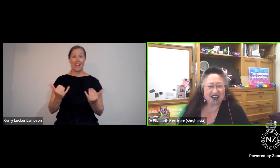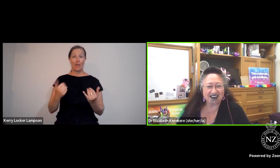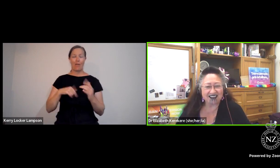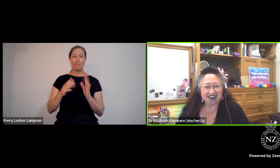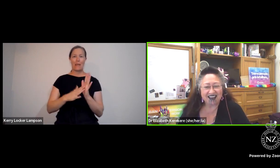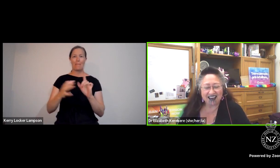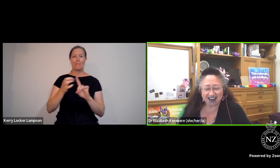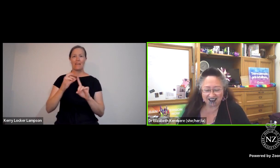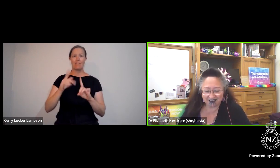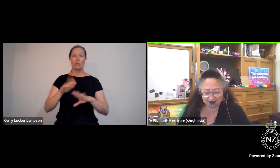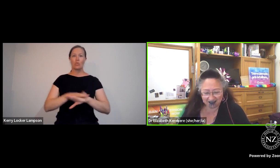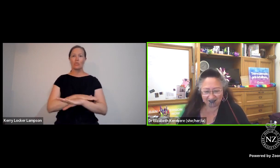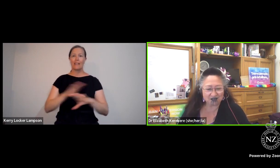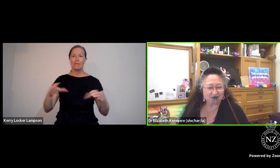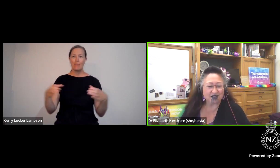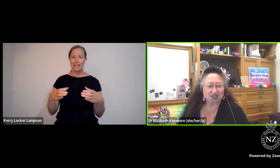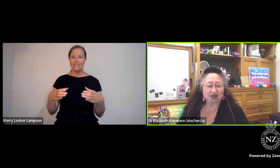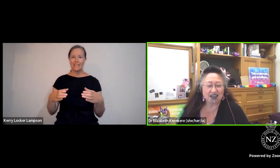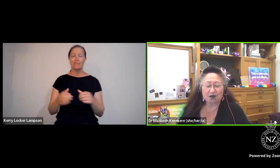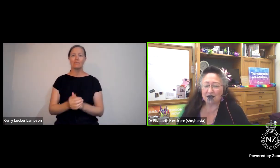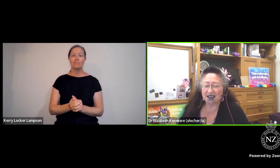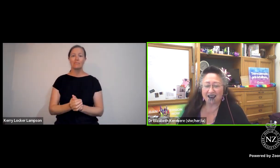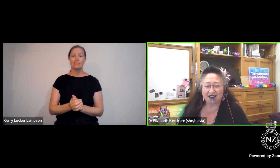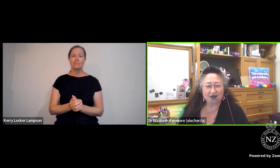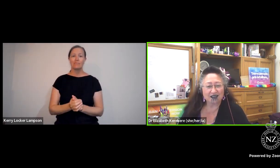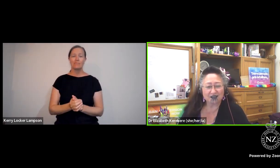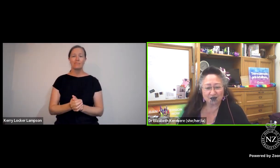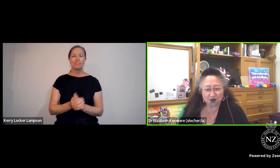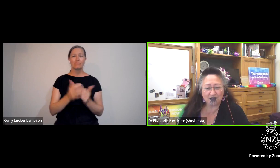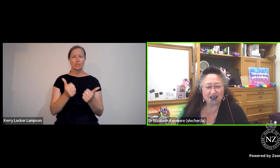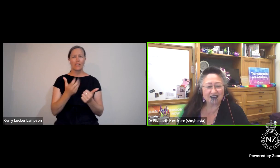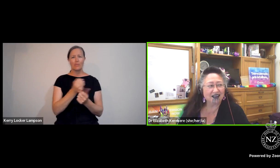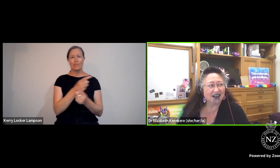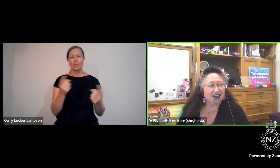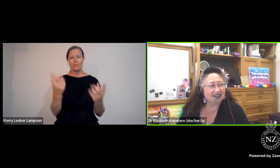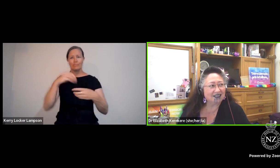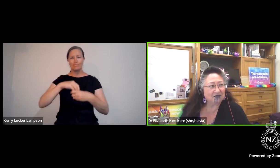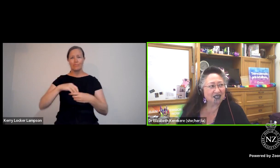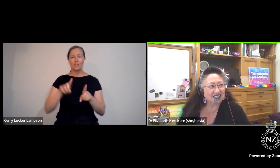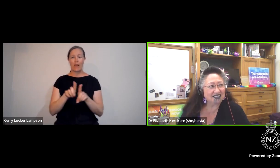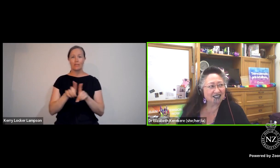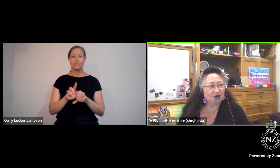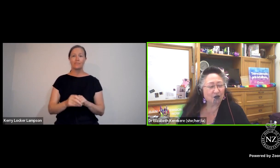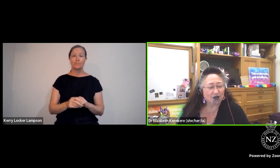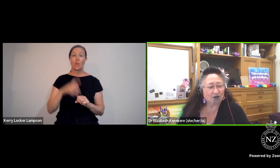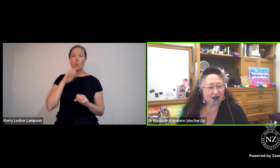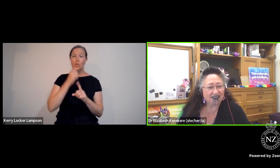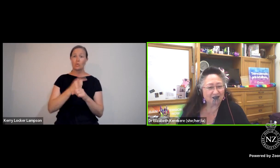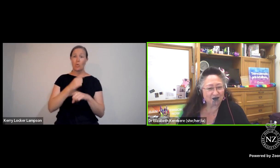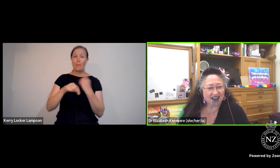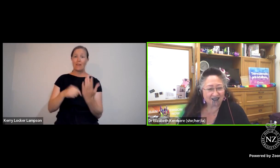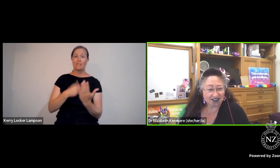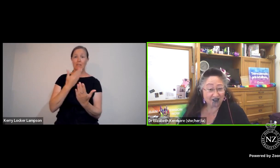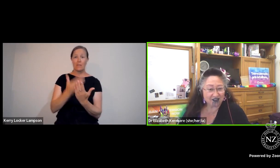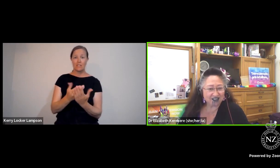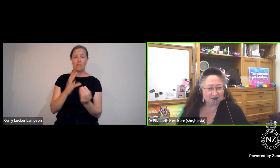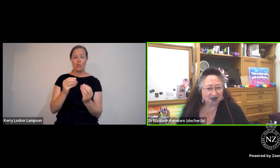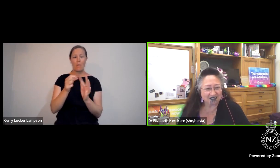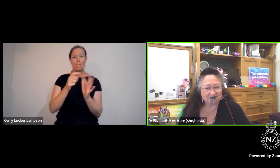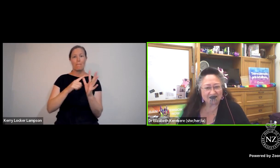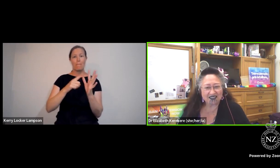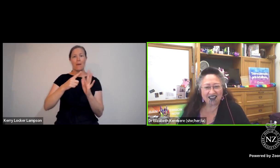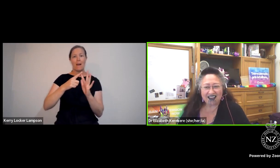Green Party and love to invite you here. We are going talking submissions for the Pae Ora Healthy